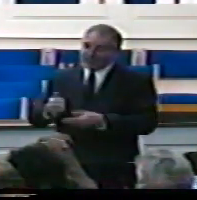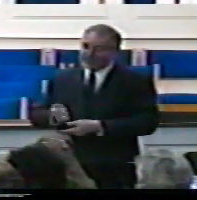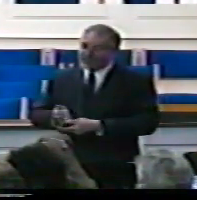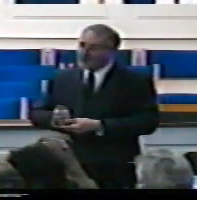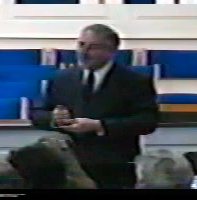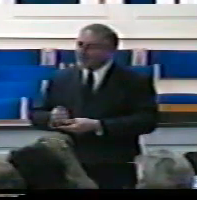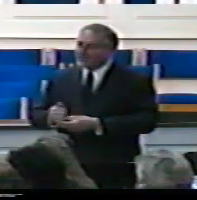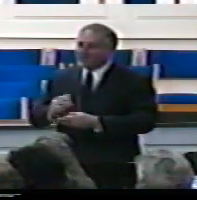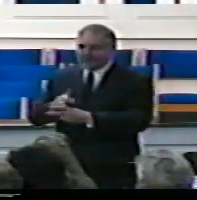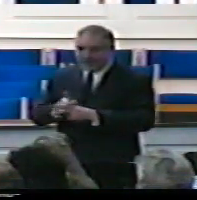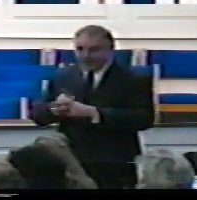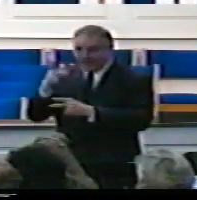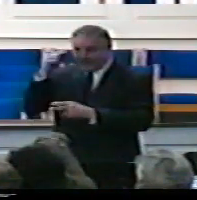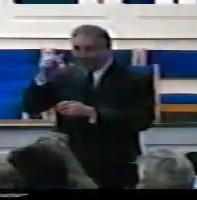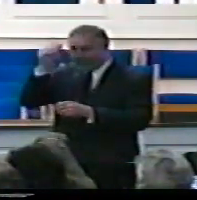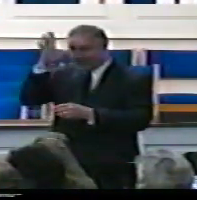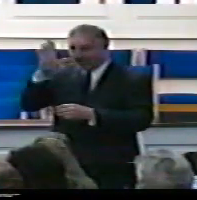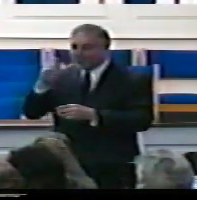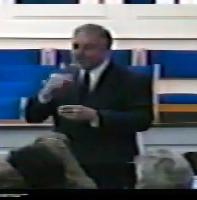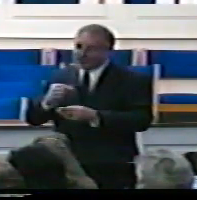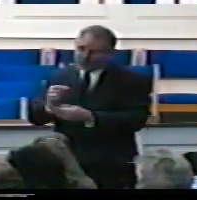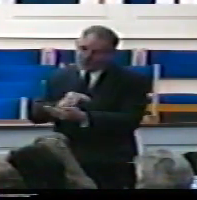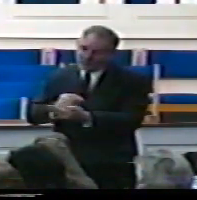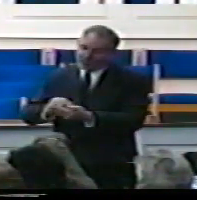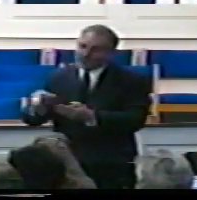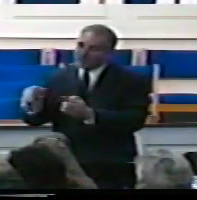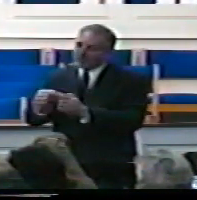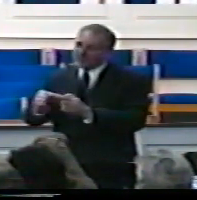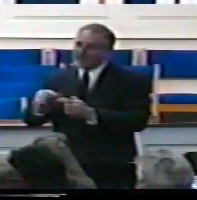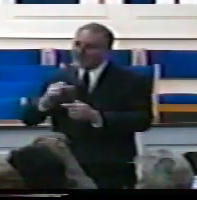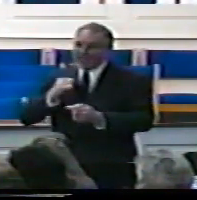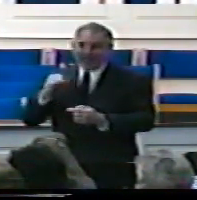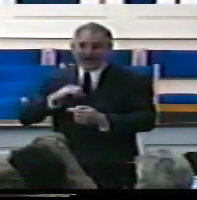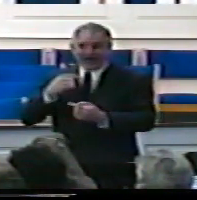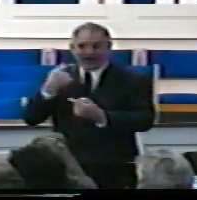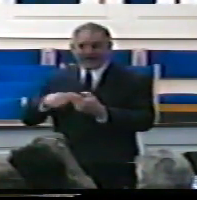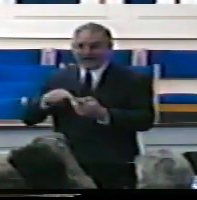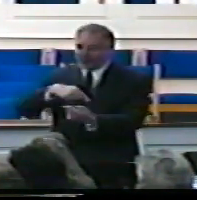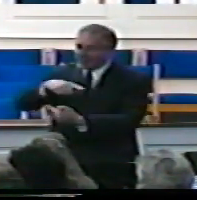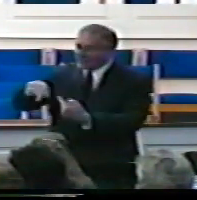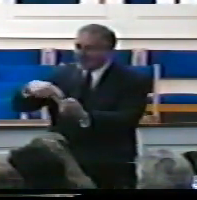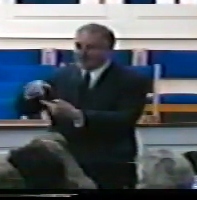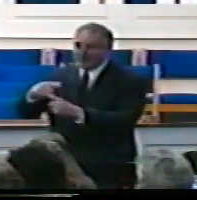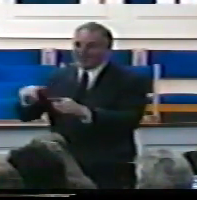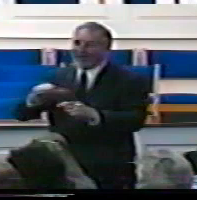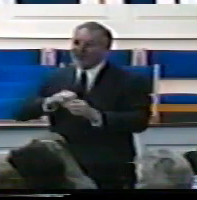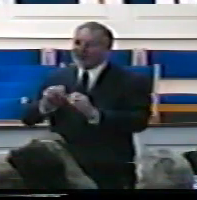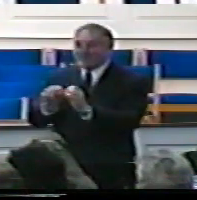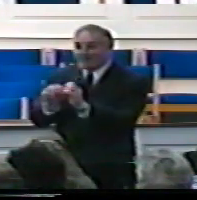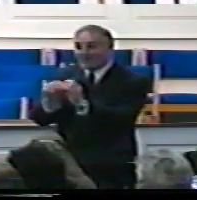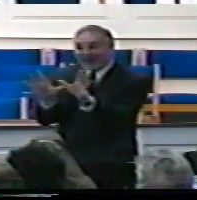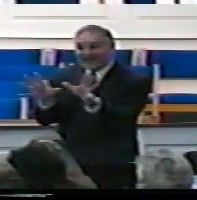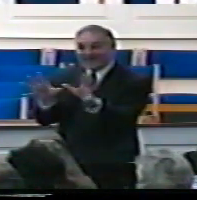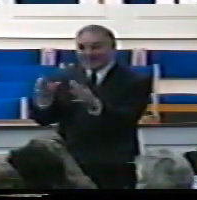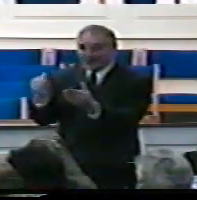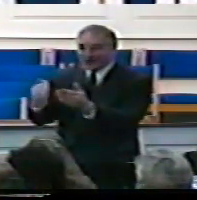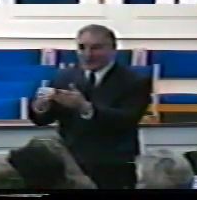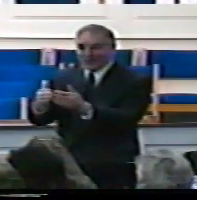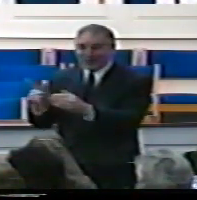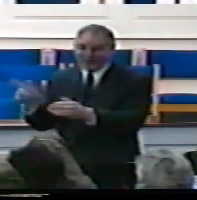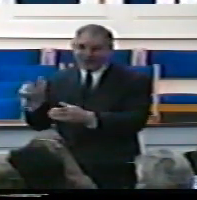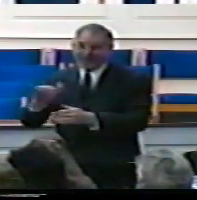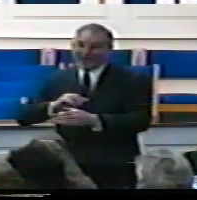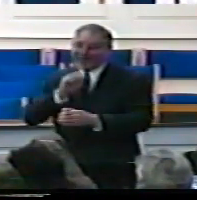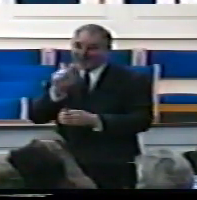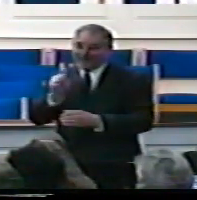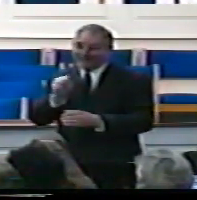words. I can't travel, but I can brighten the corner where I am. And you can too. On